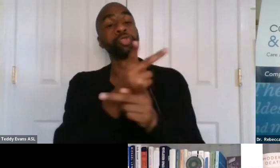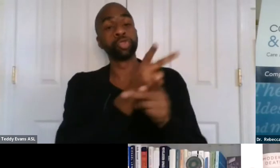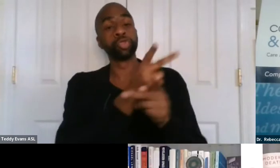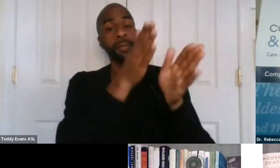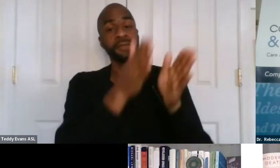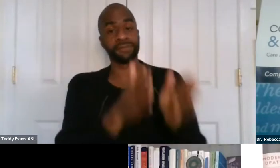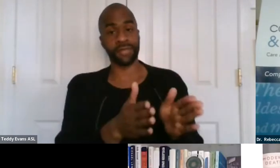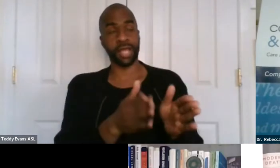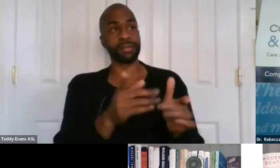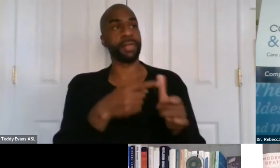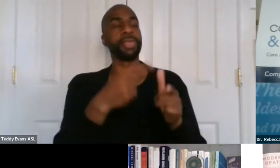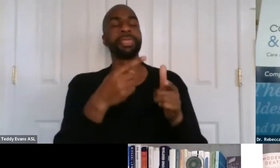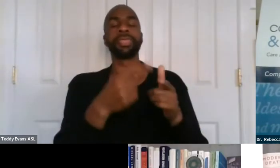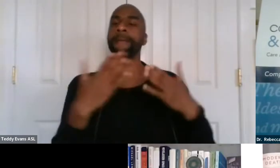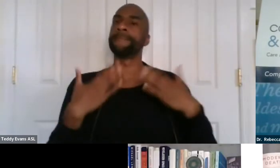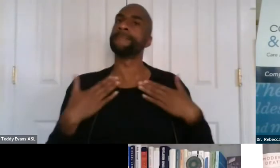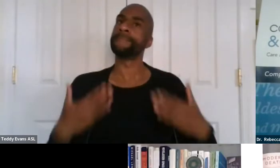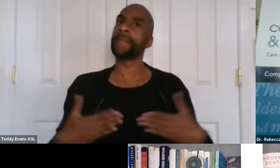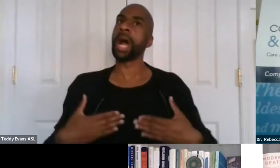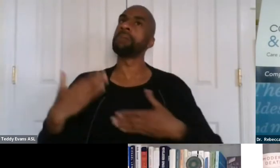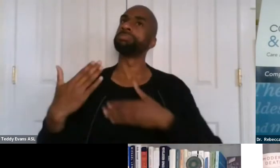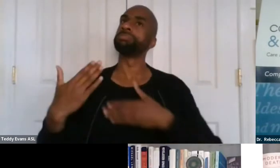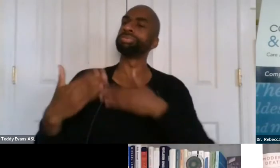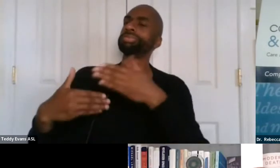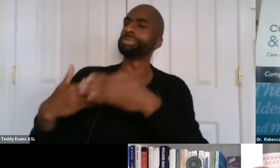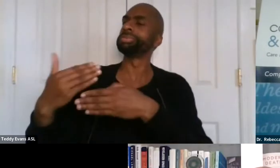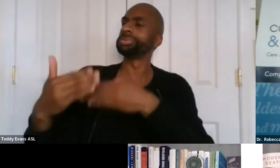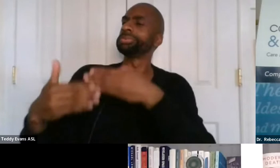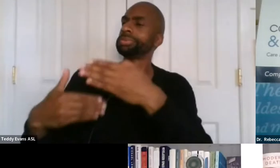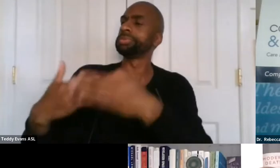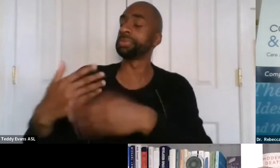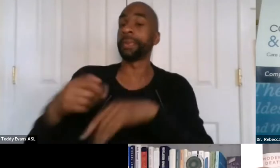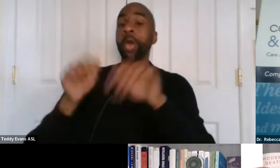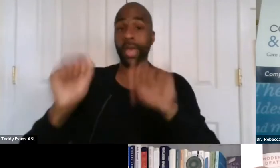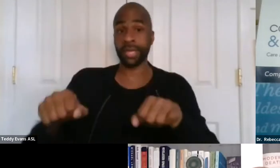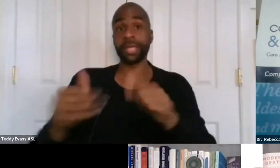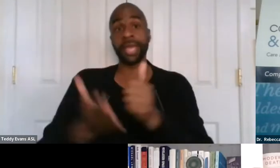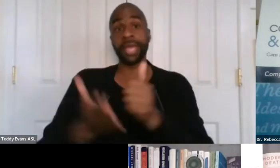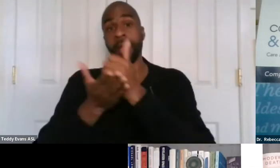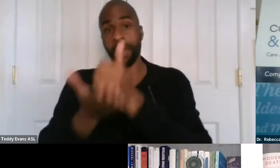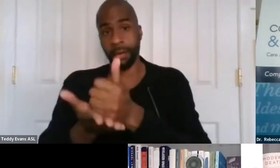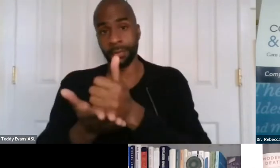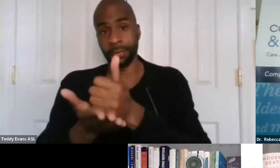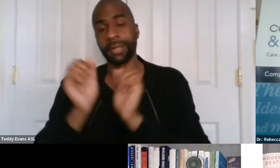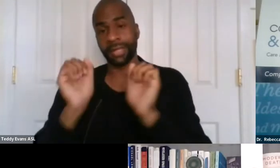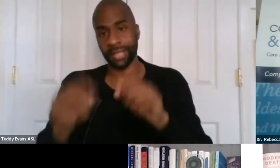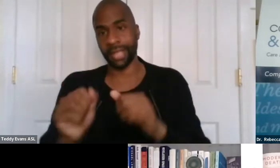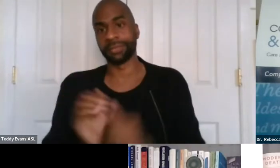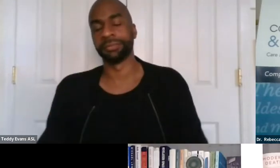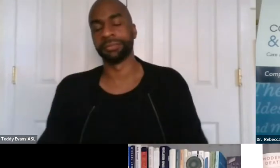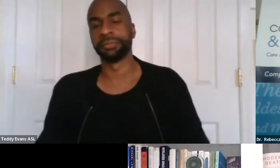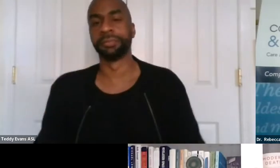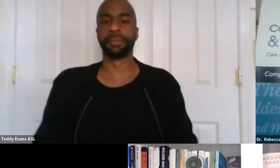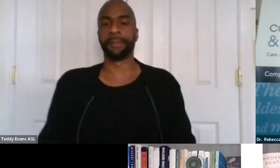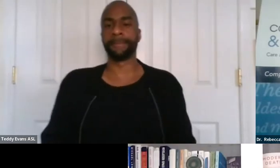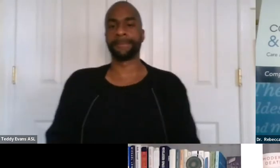starts getting used to the exercises, it can really be extremely effective. And that's exactly what the research suggests, is that even though patients can have